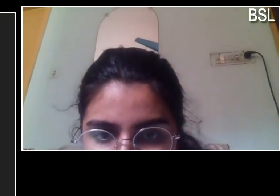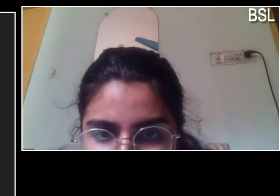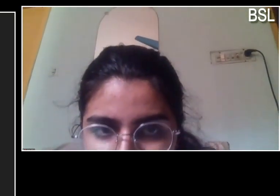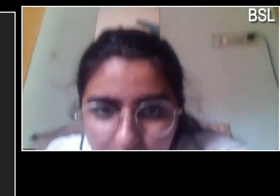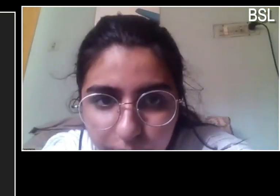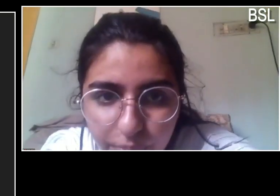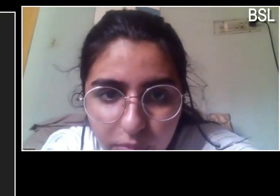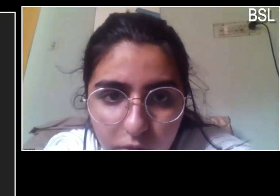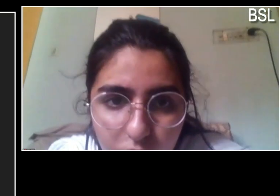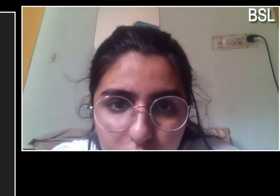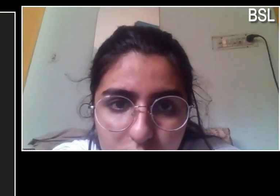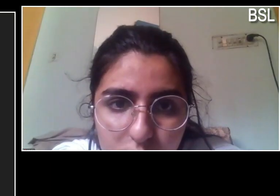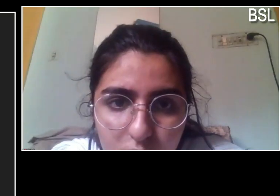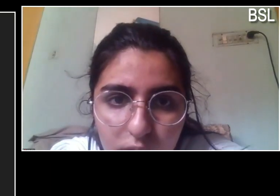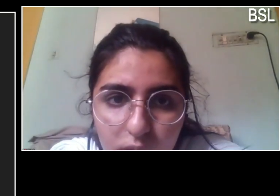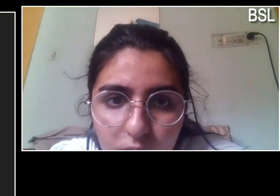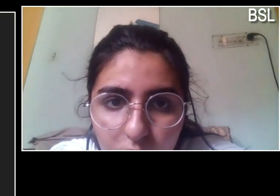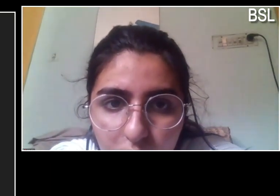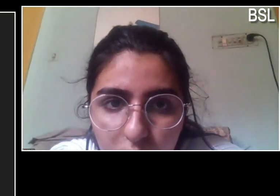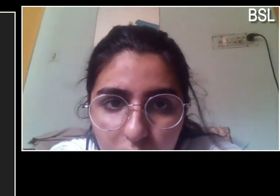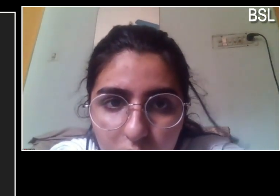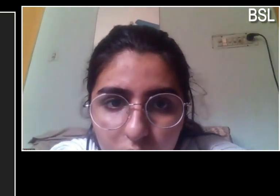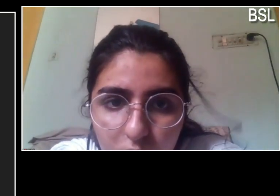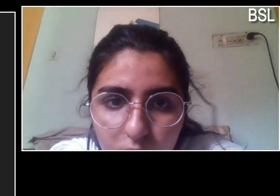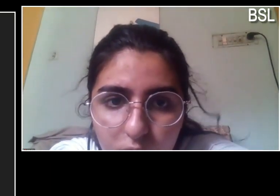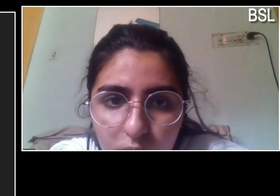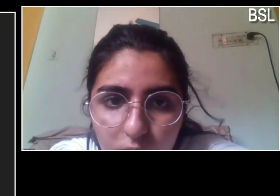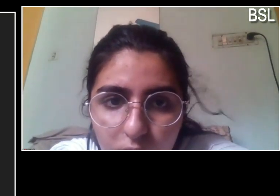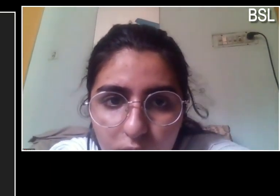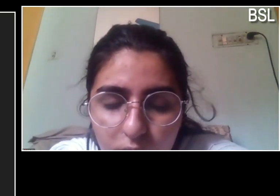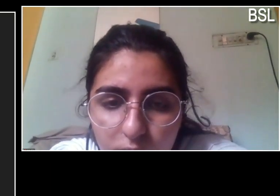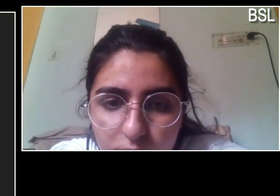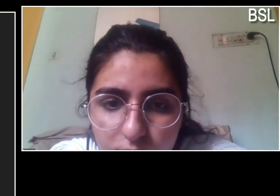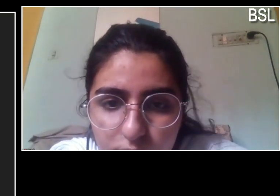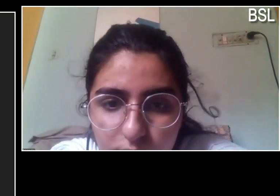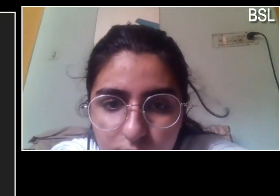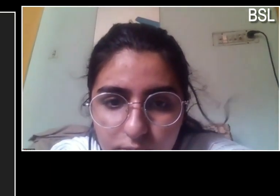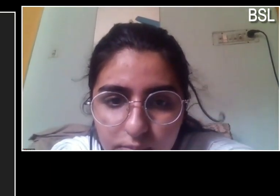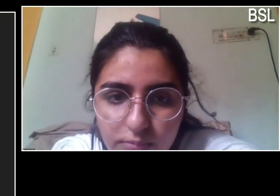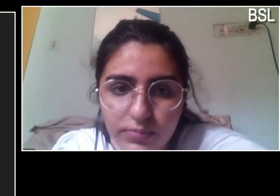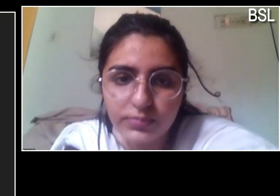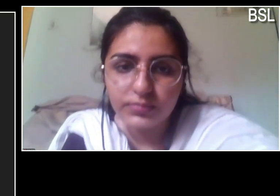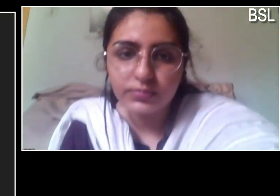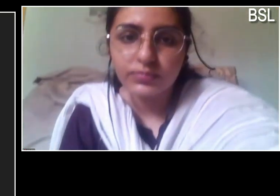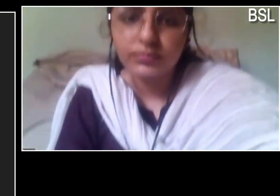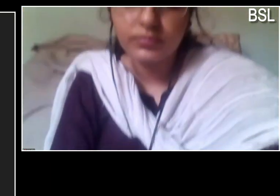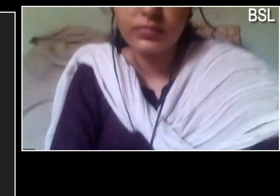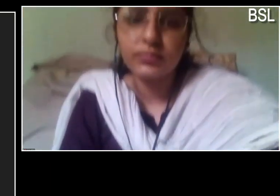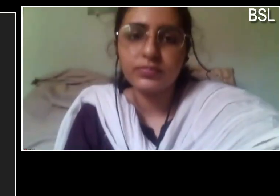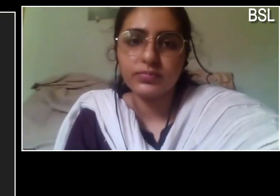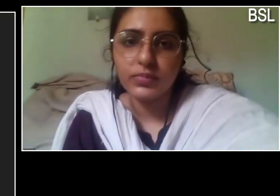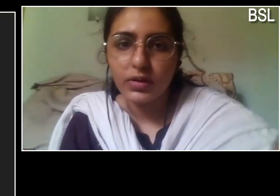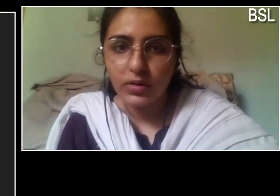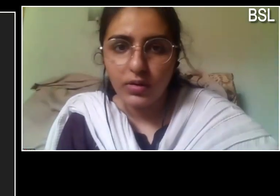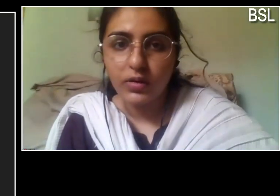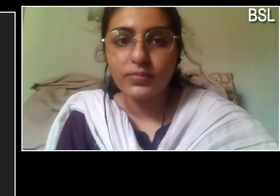society deals with it. What is your experience? I would like you to share some of your personal experience if you